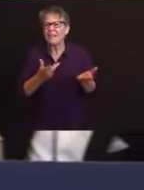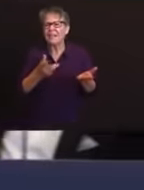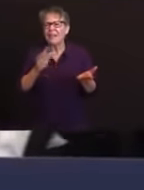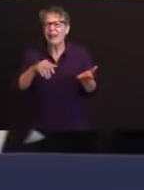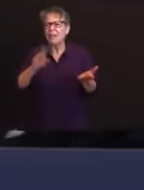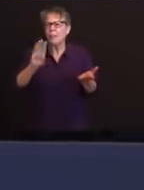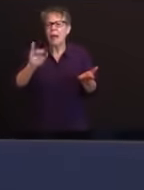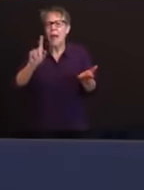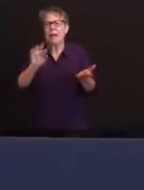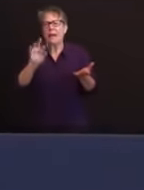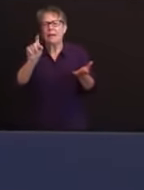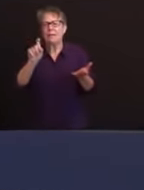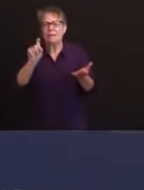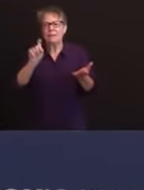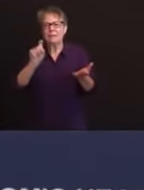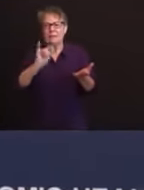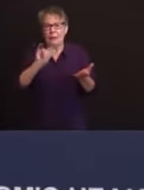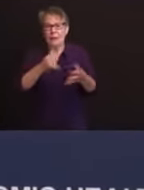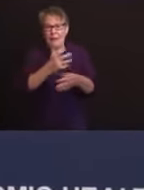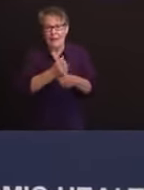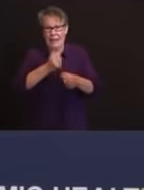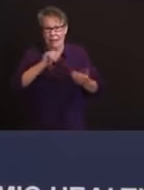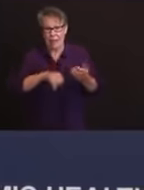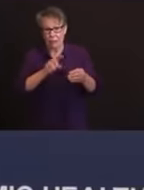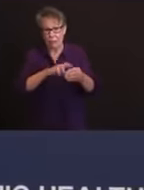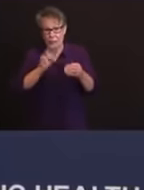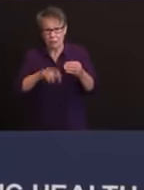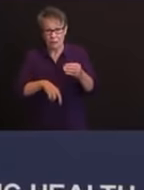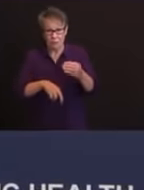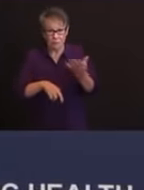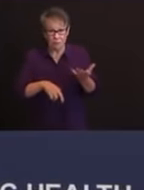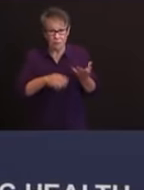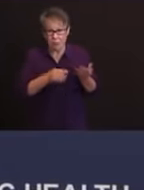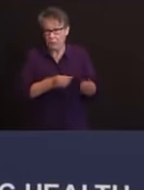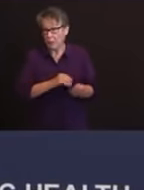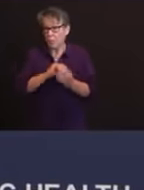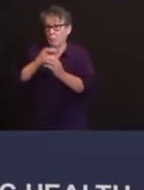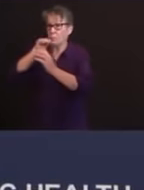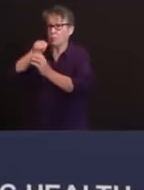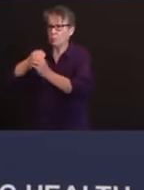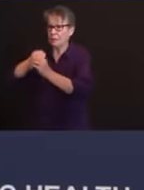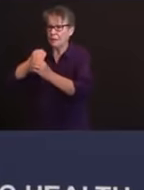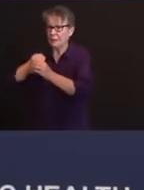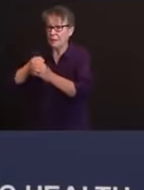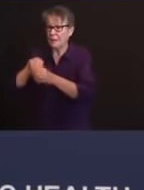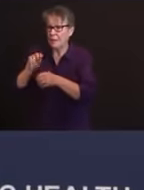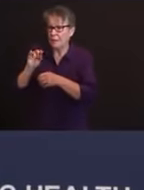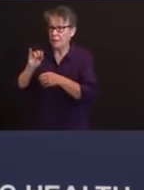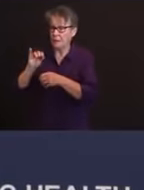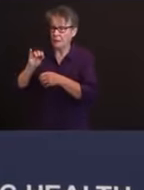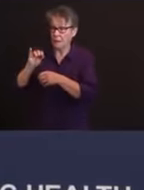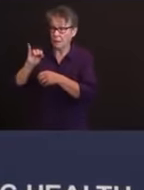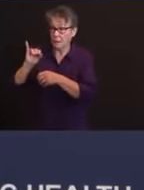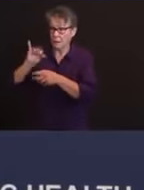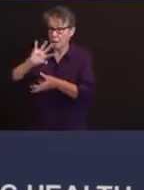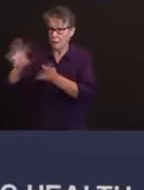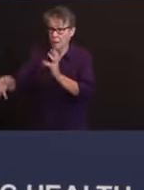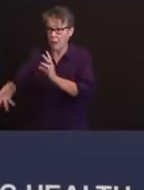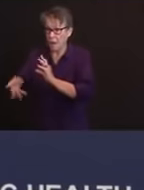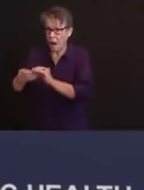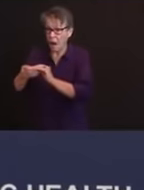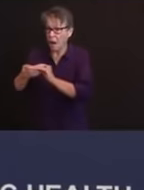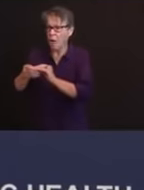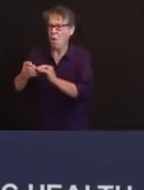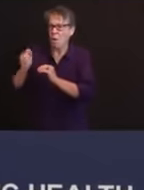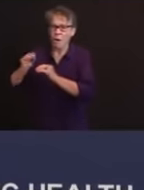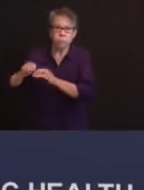our health system is an issue around the country. Ed, now that you're on stage, how can, I get this question a lot, explain